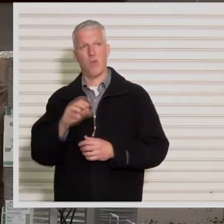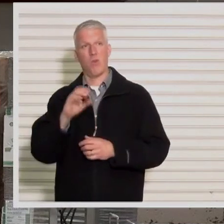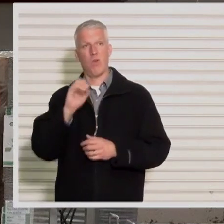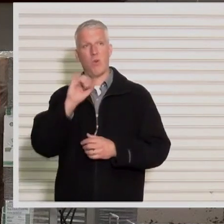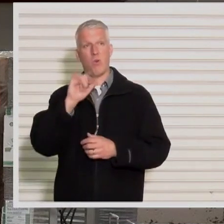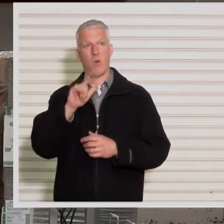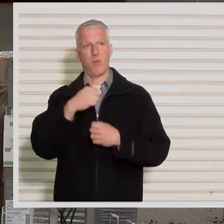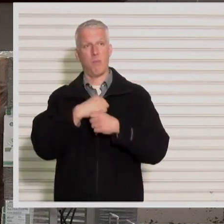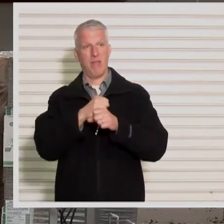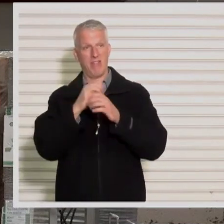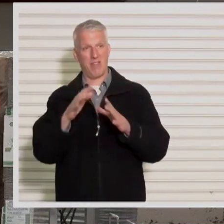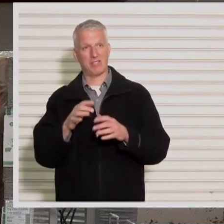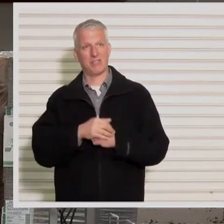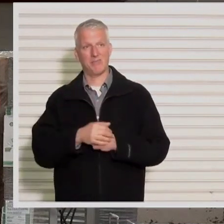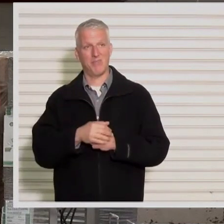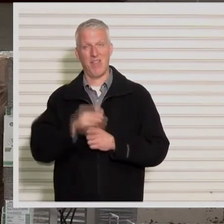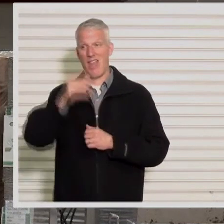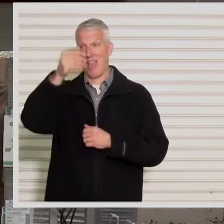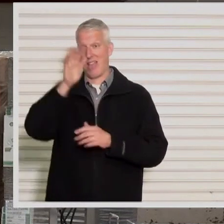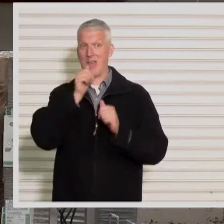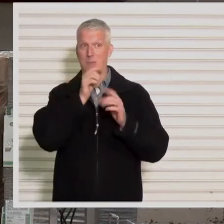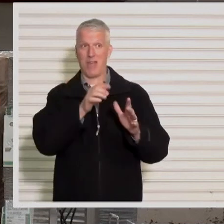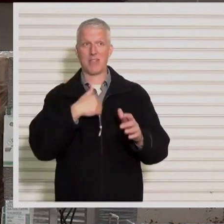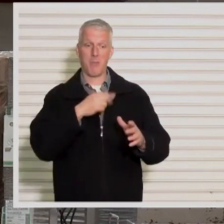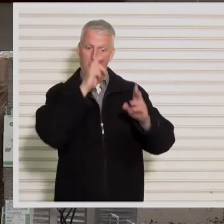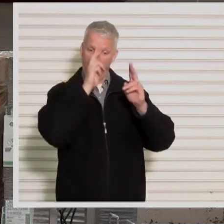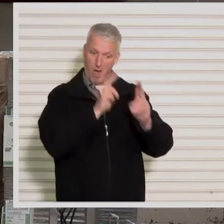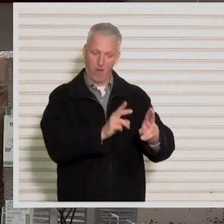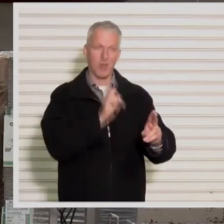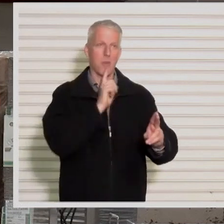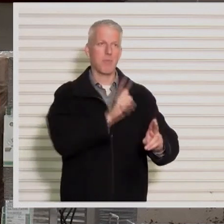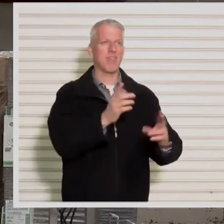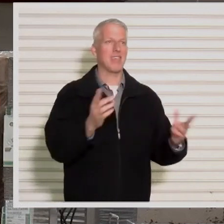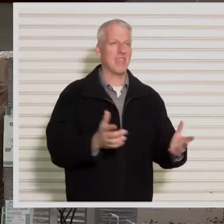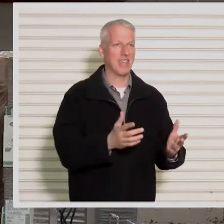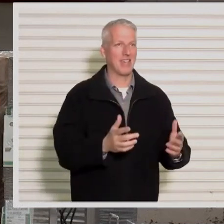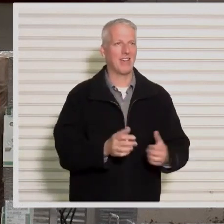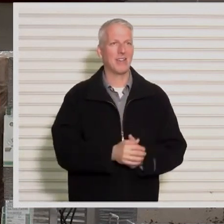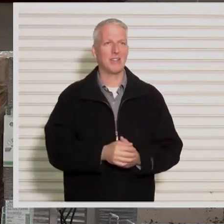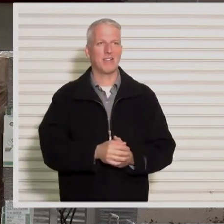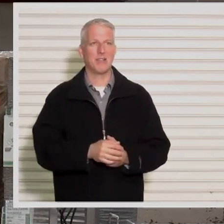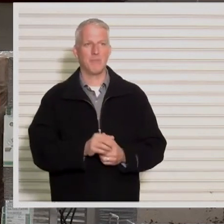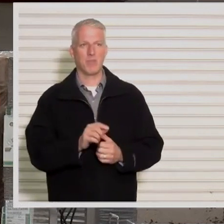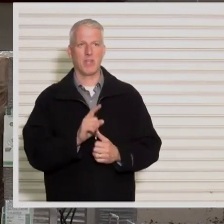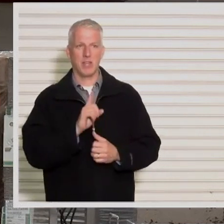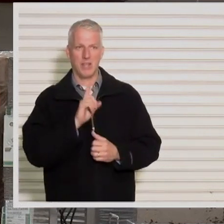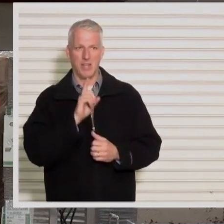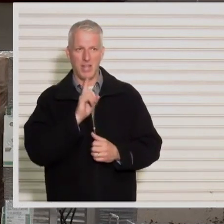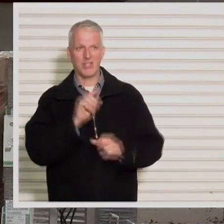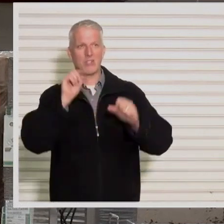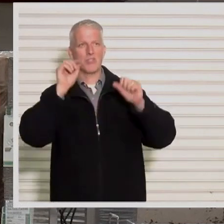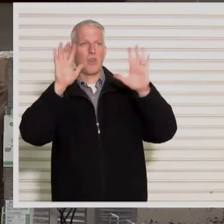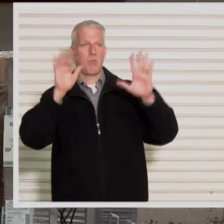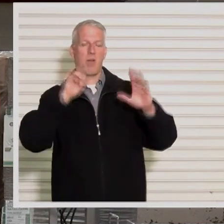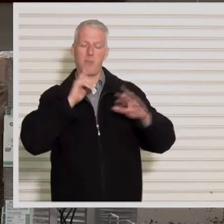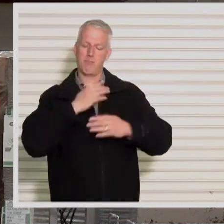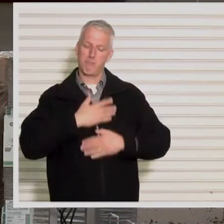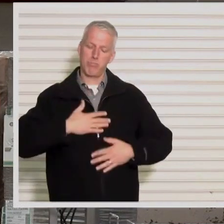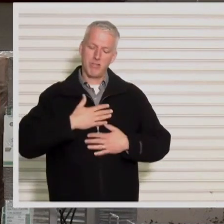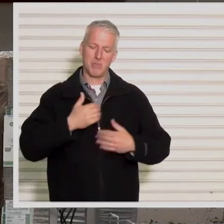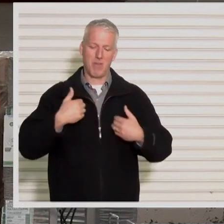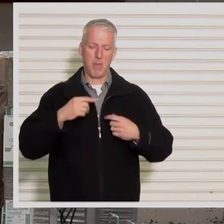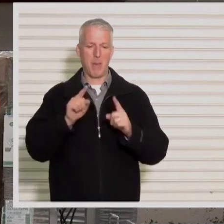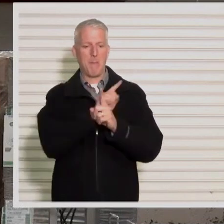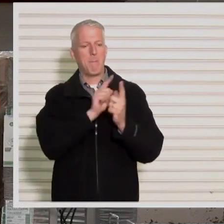God bless, forgive me. I'm really honored to be here. I was incredibly pleased to have the chance to meet with some